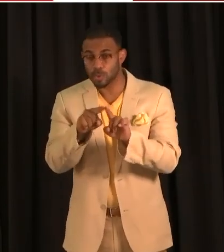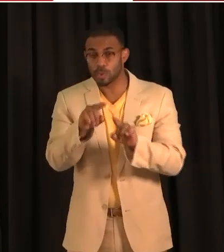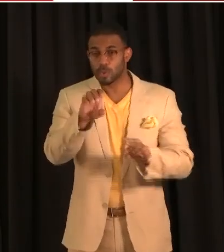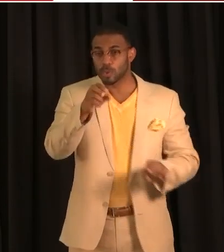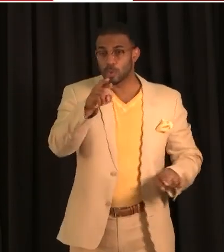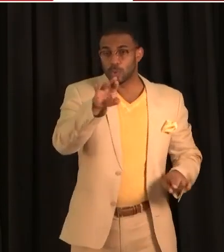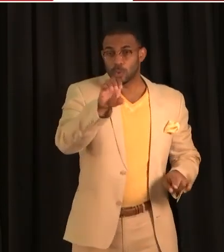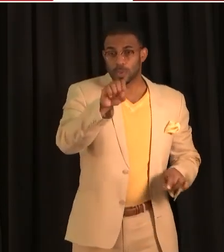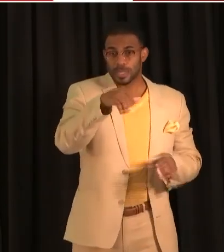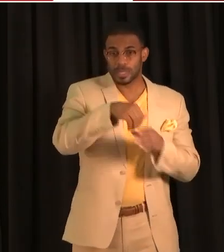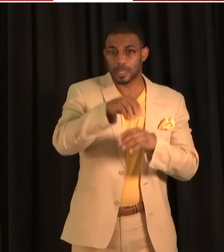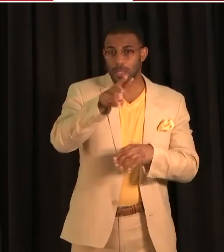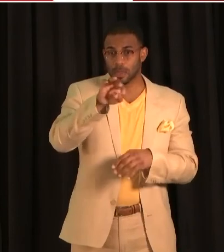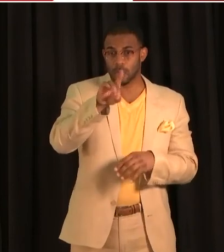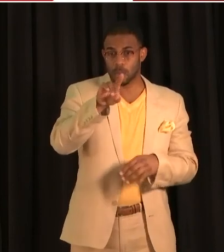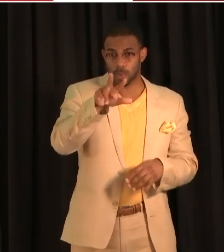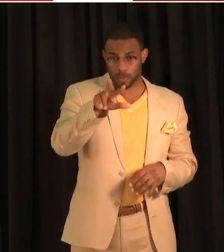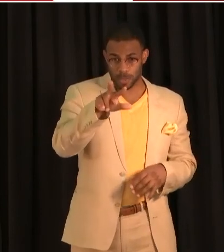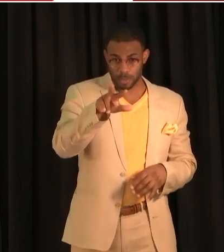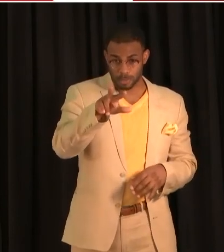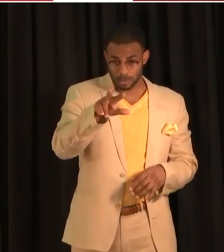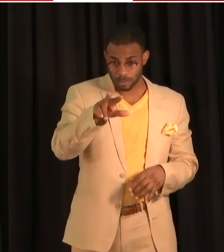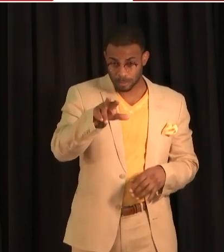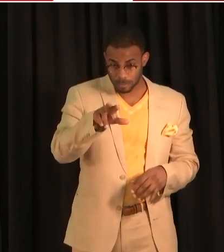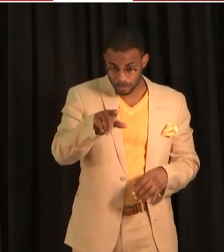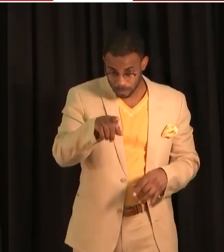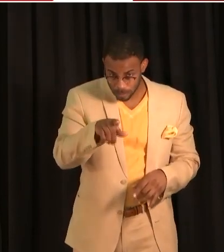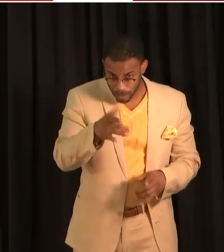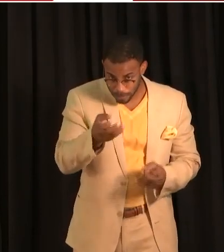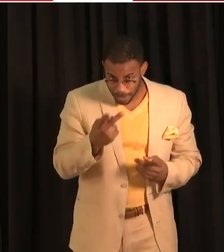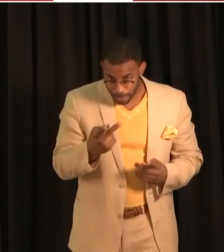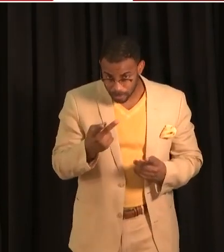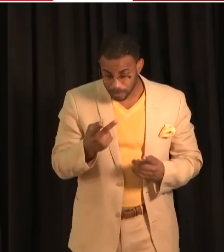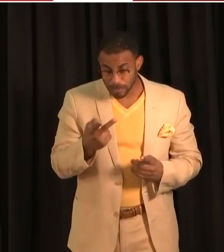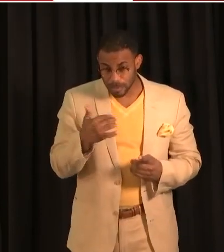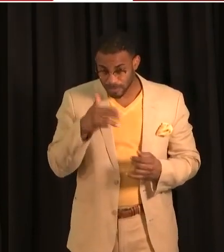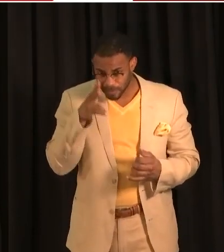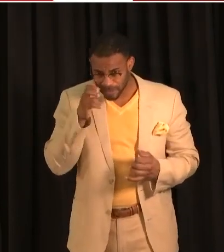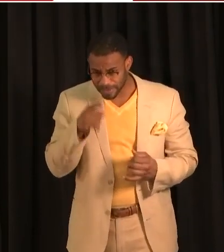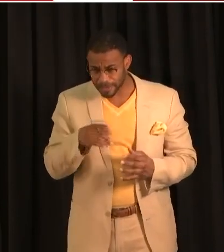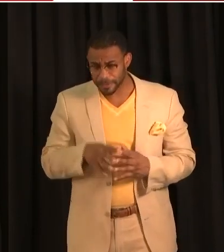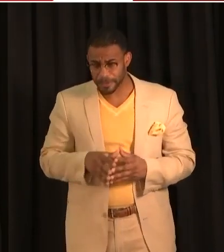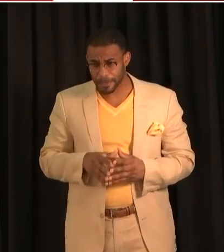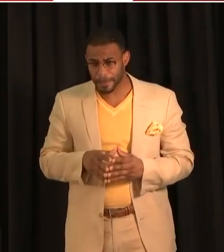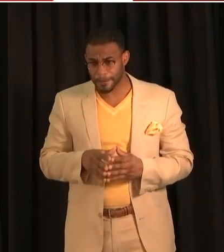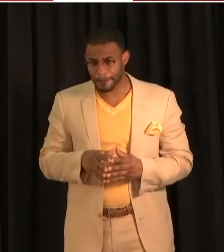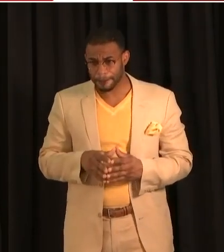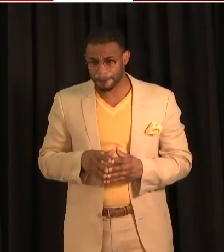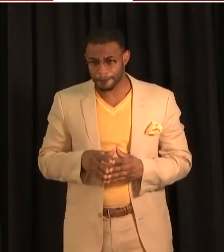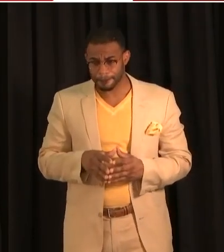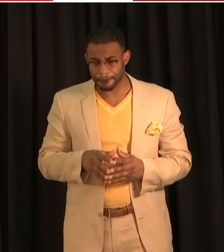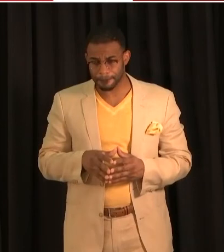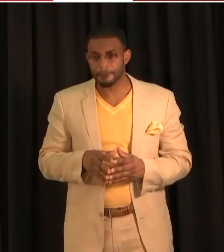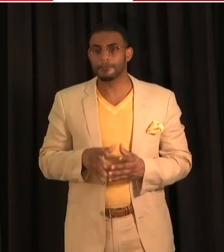to go to Chris in Ward 3. Chris Kearns, I think you're back if we can hear you.